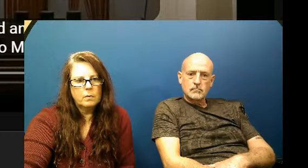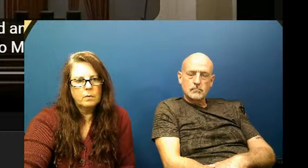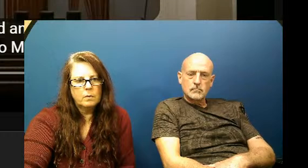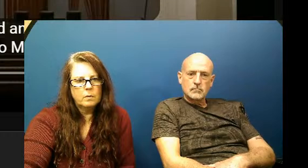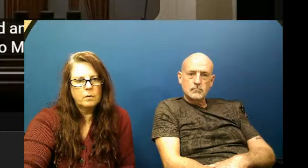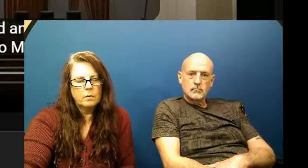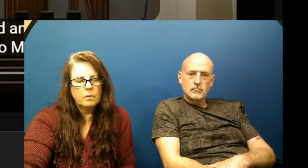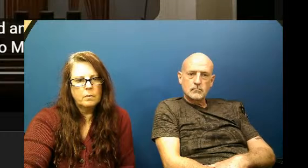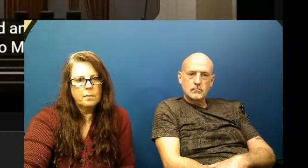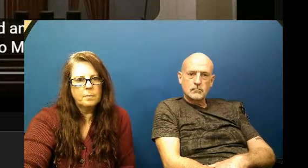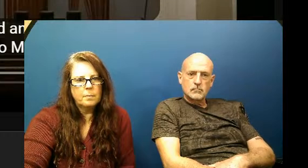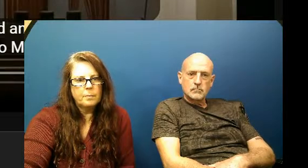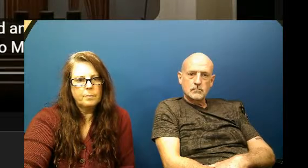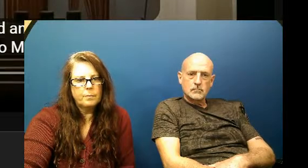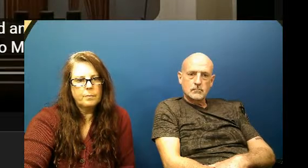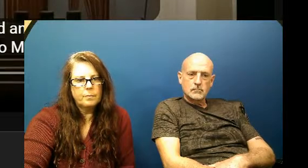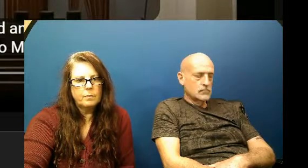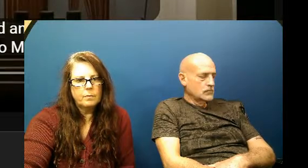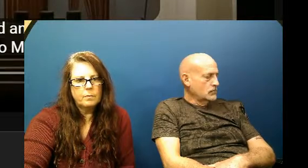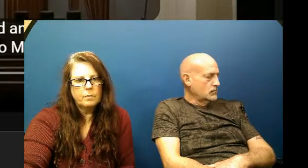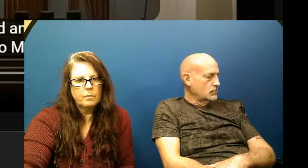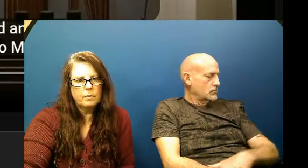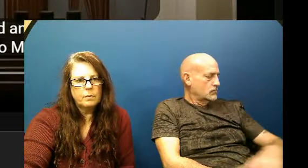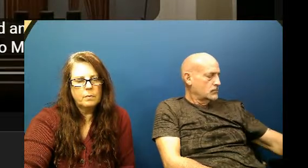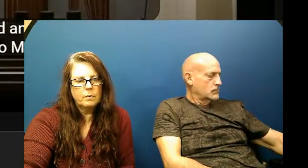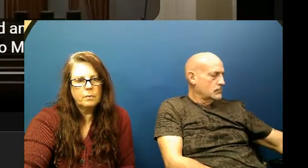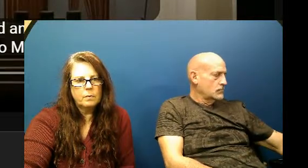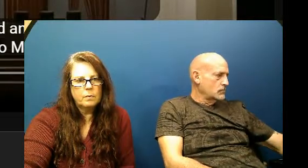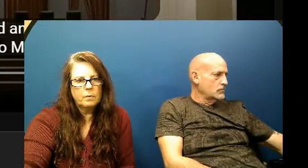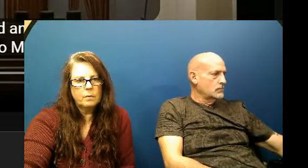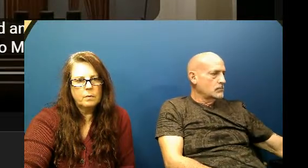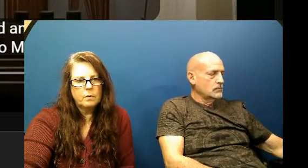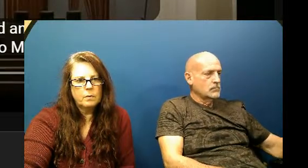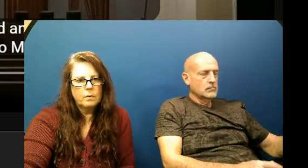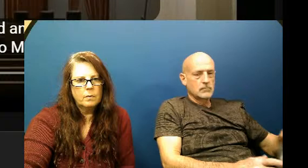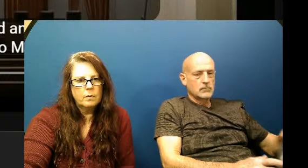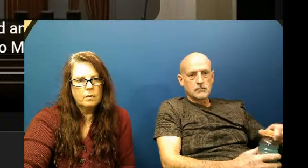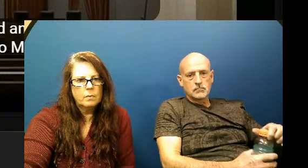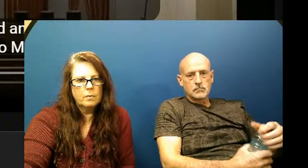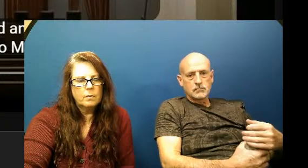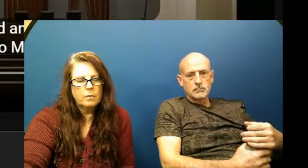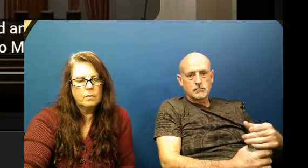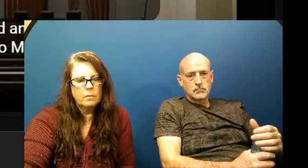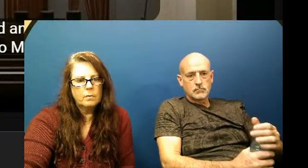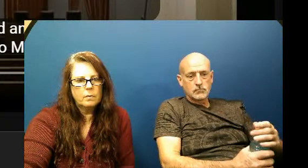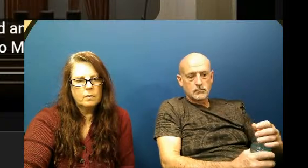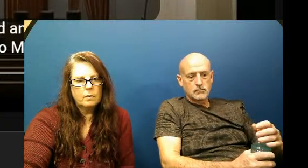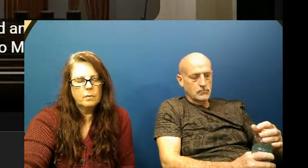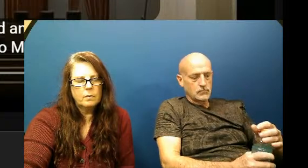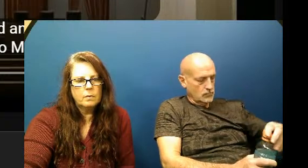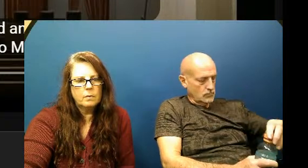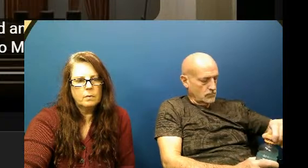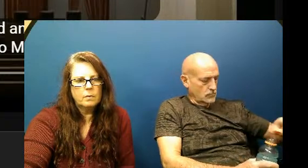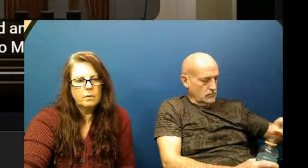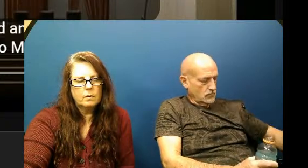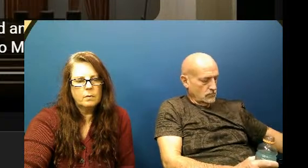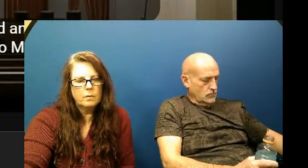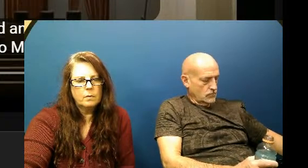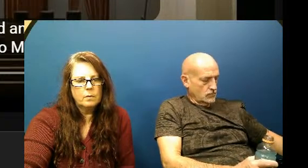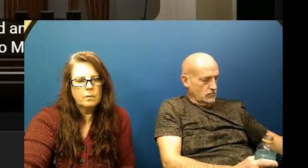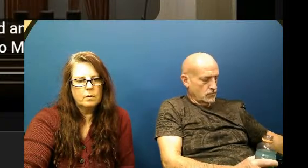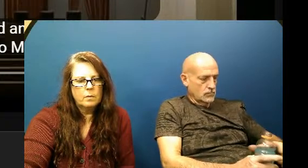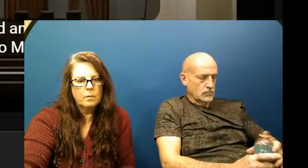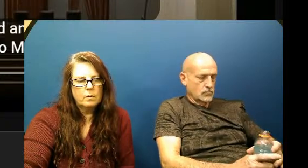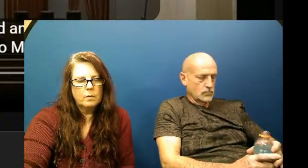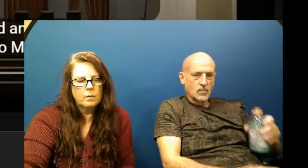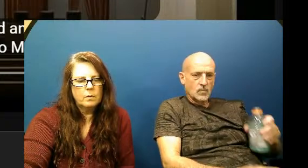the multinational corporation itself has First Amendment rights. All right, it's an American corporation. So if it were an American corporation, I think that